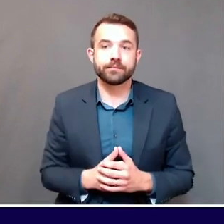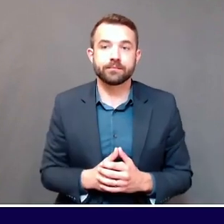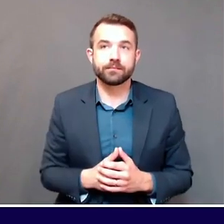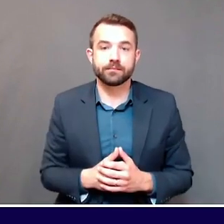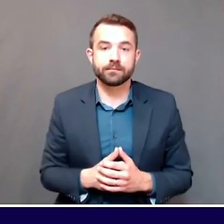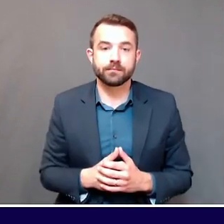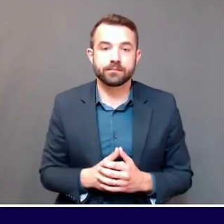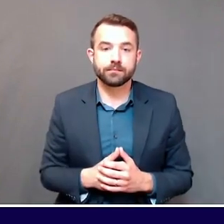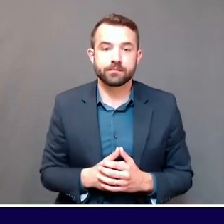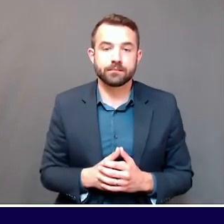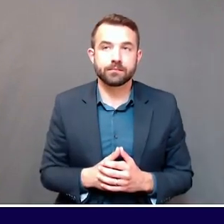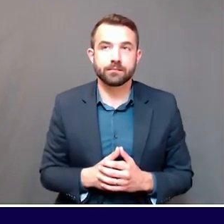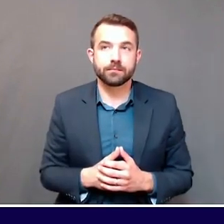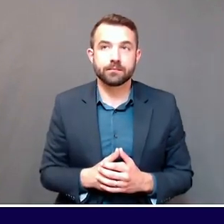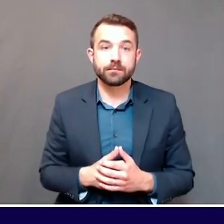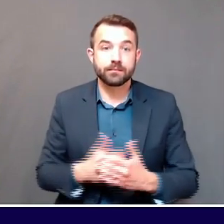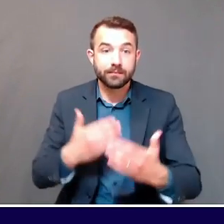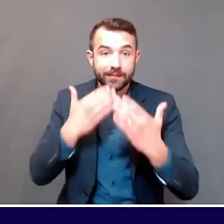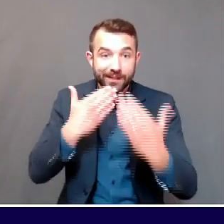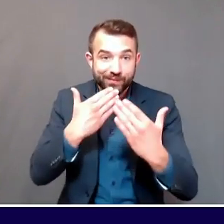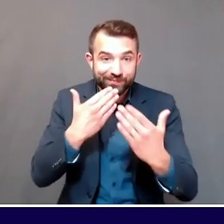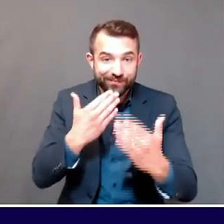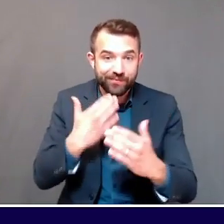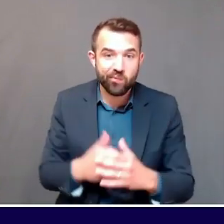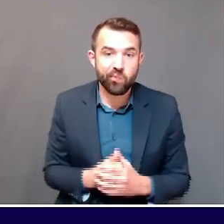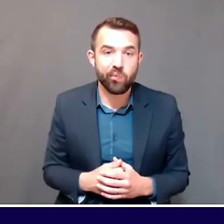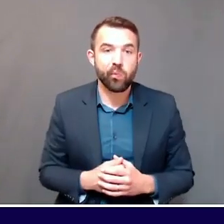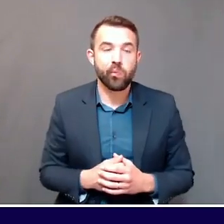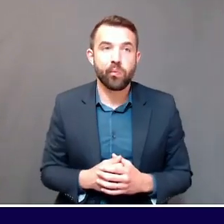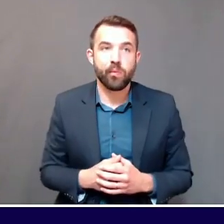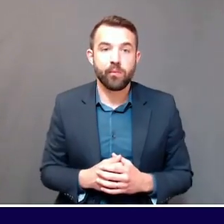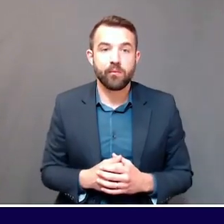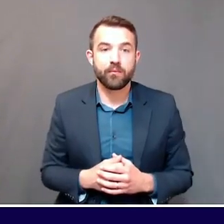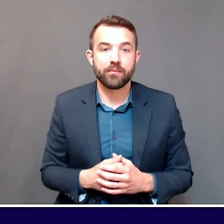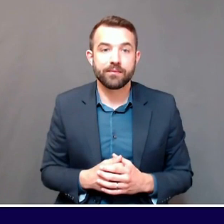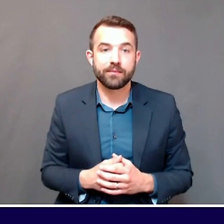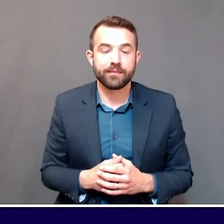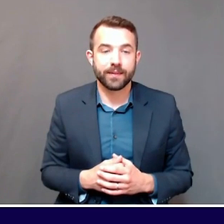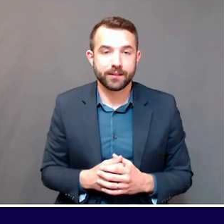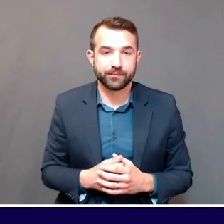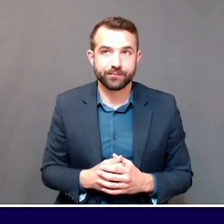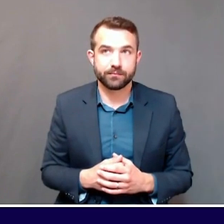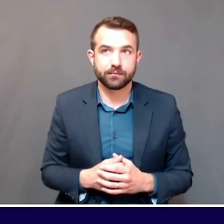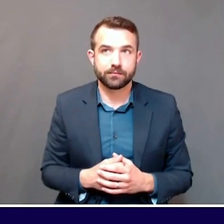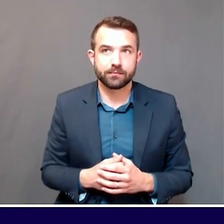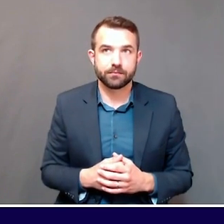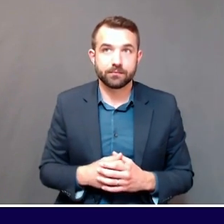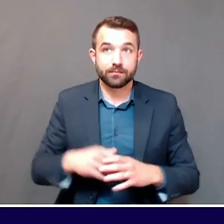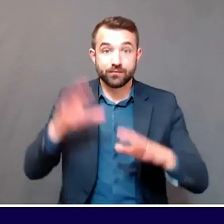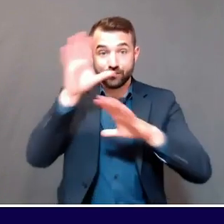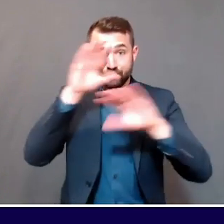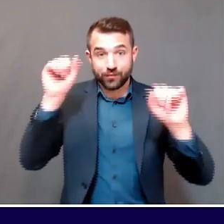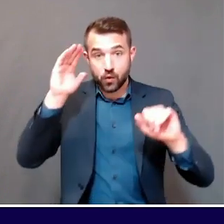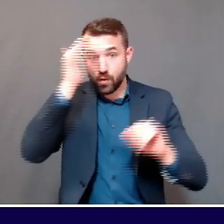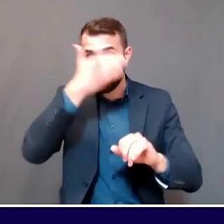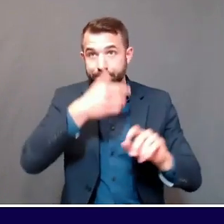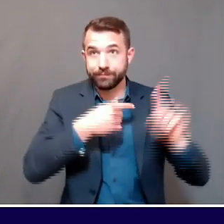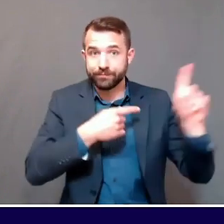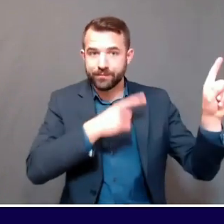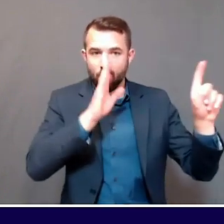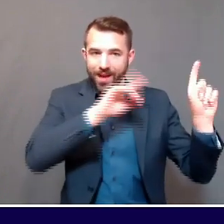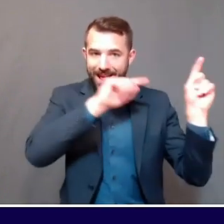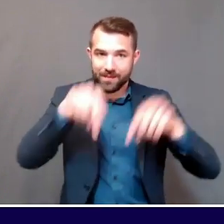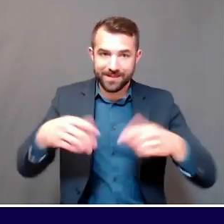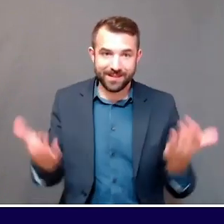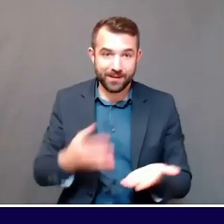Thanks for taking the question. I just, as you know, Dr. Shah, the president is going to come here on Friday and tour